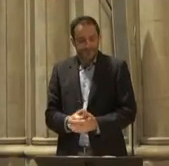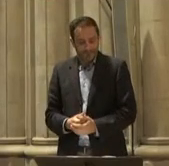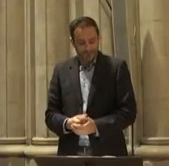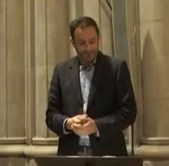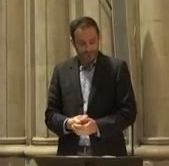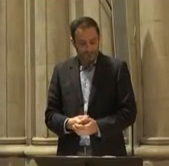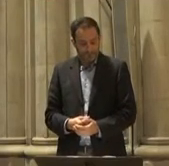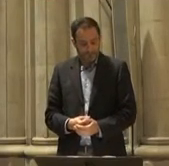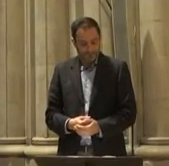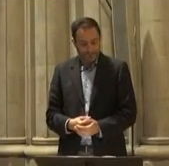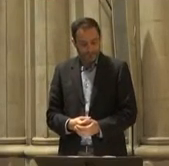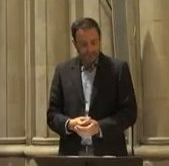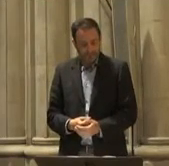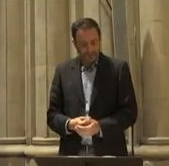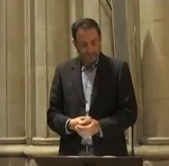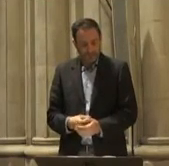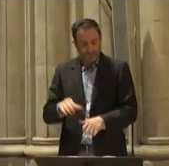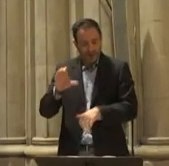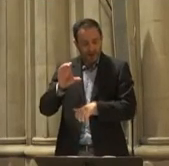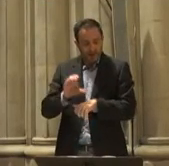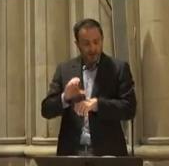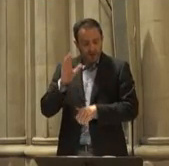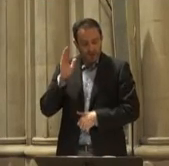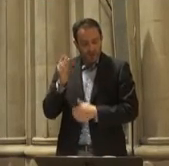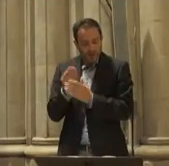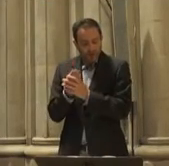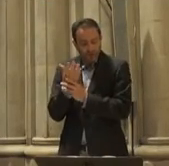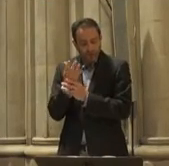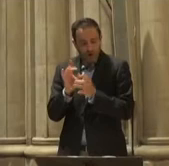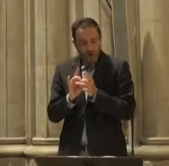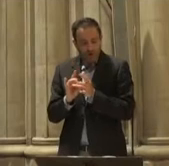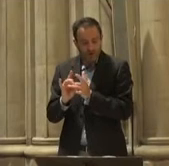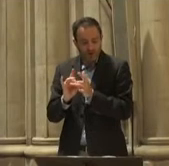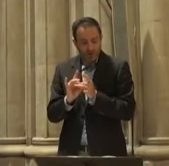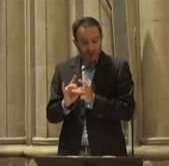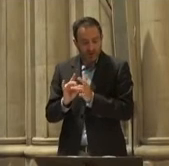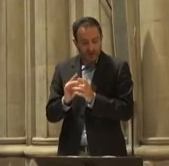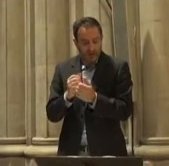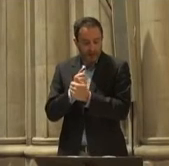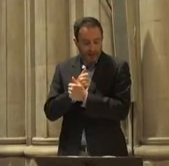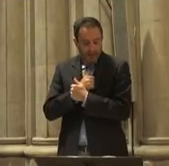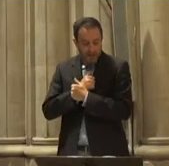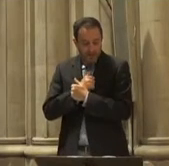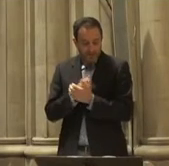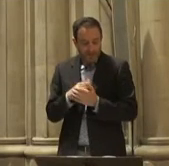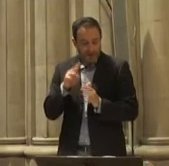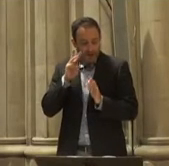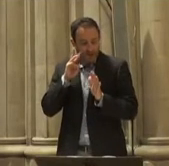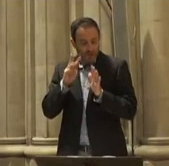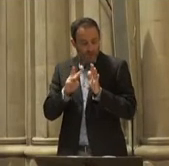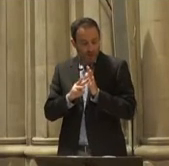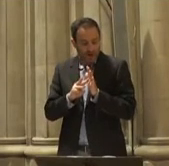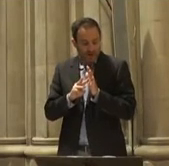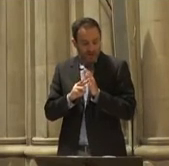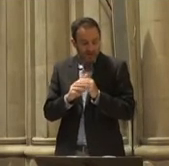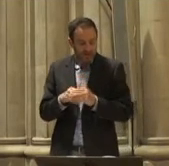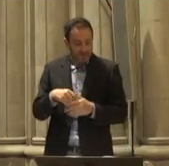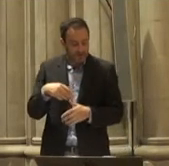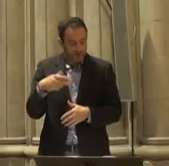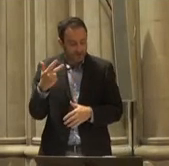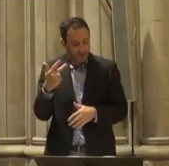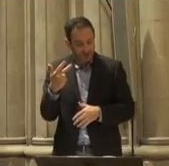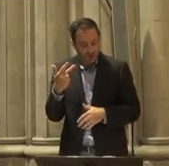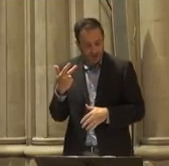That the church may grow in unity and love, bearing witness to the triune God to